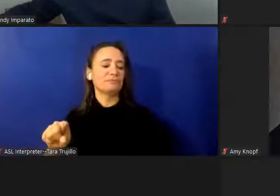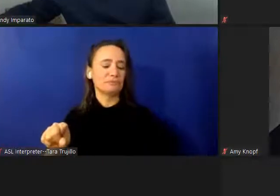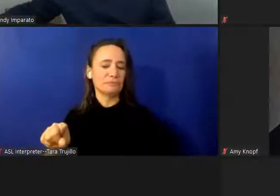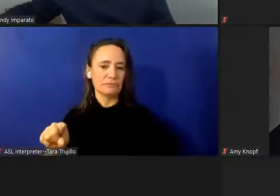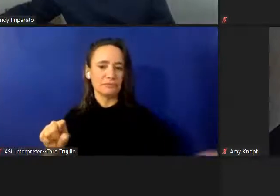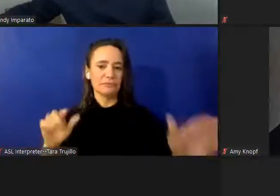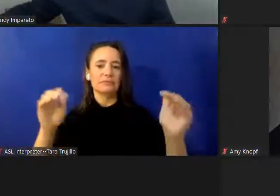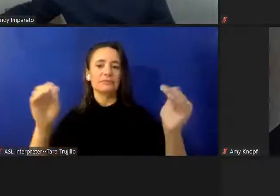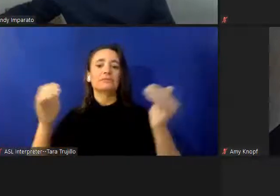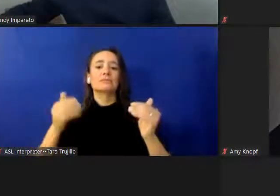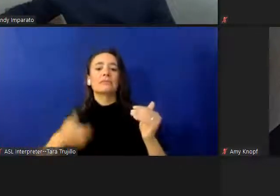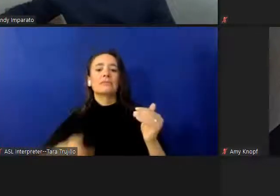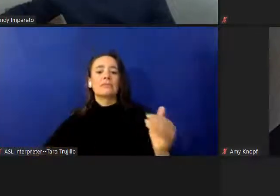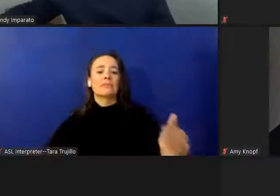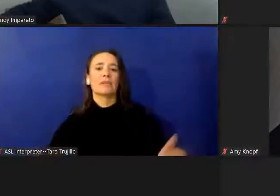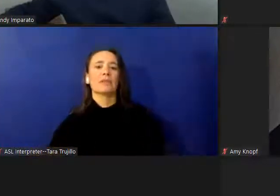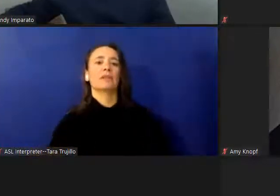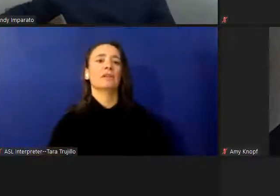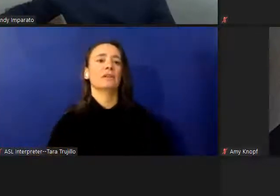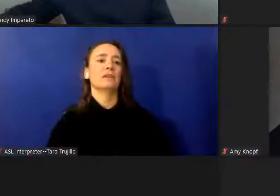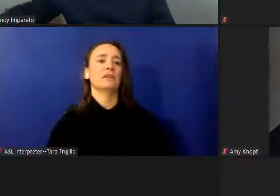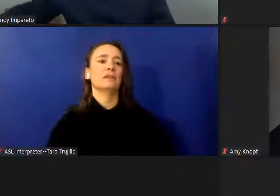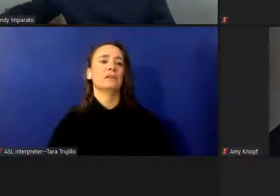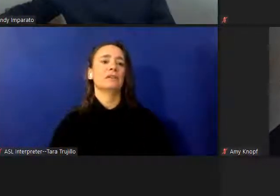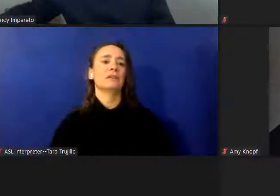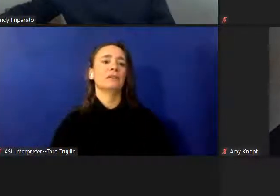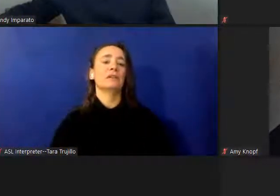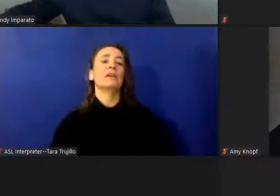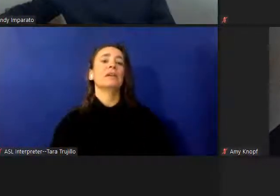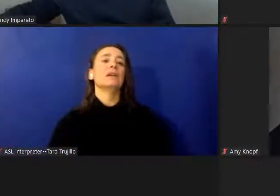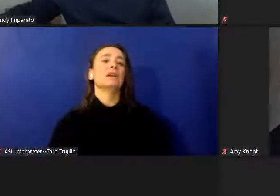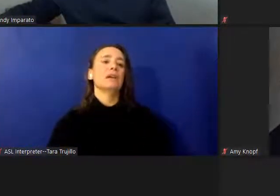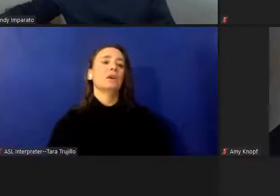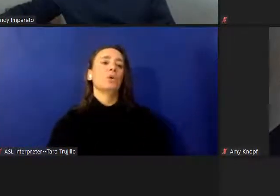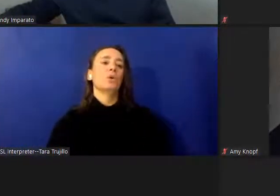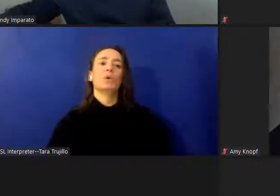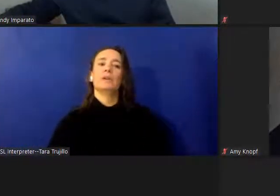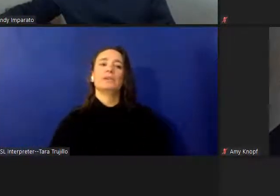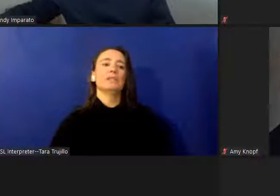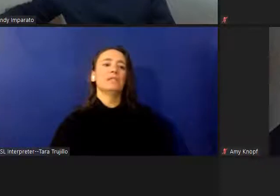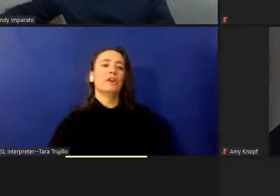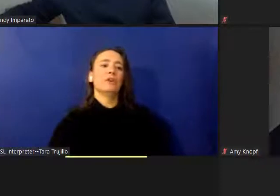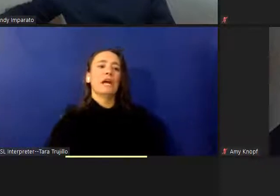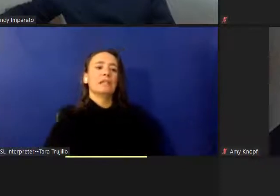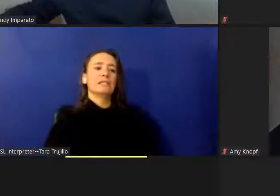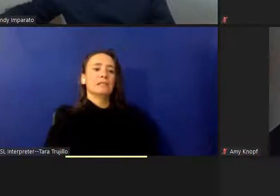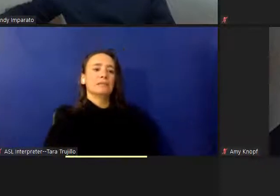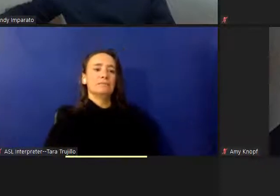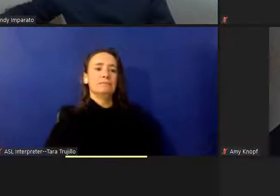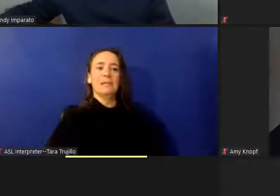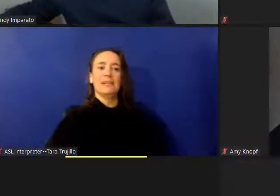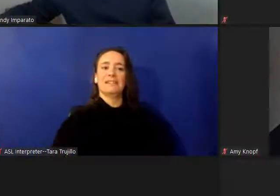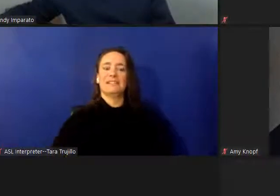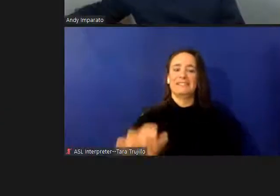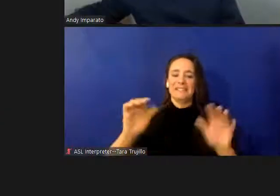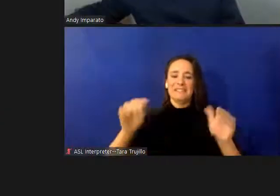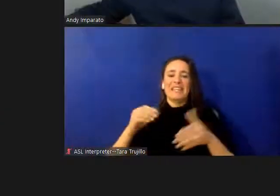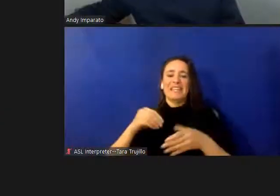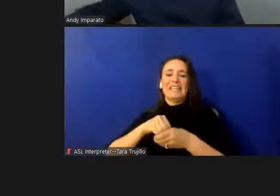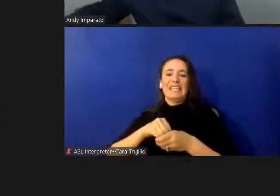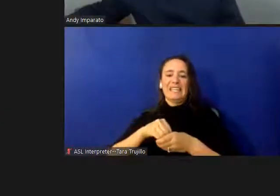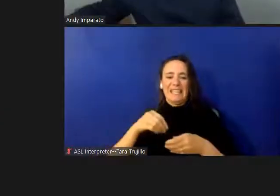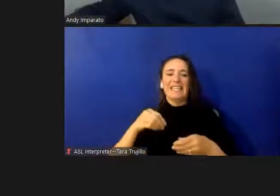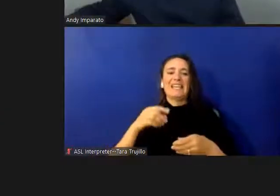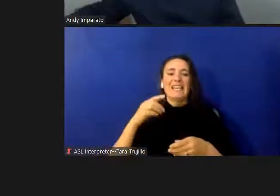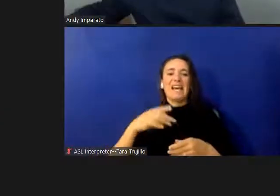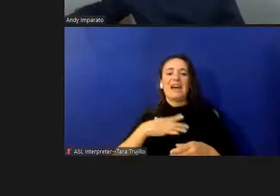introduction. My name is Alex Heinen. I'm in the Rehabilitation and Addictions program at St. Cloud State. And I'd